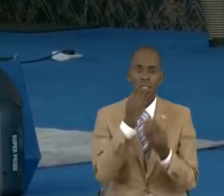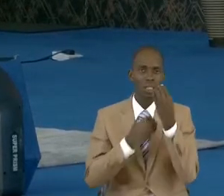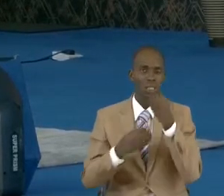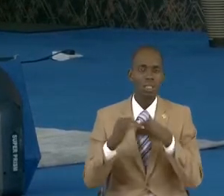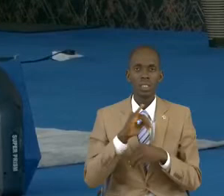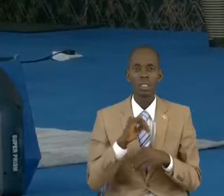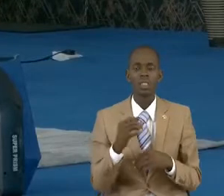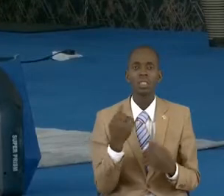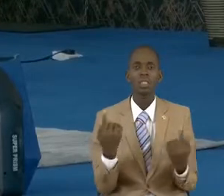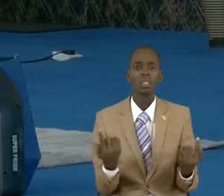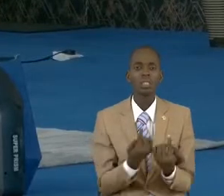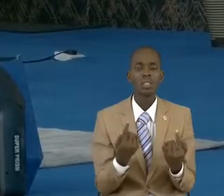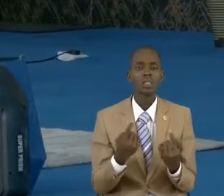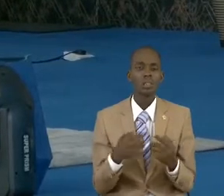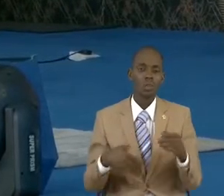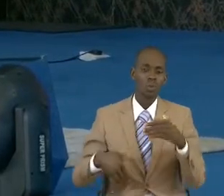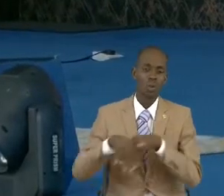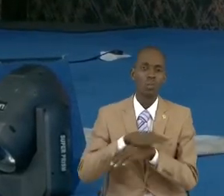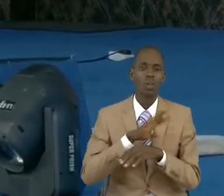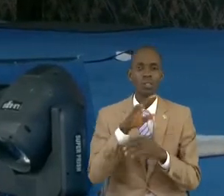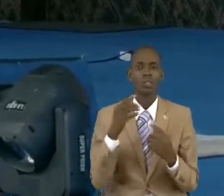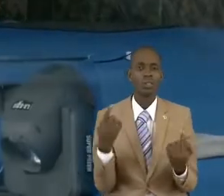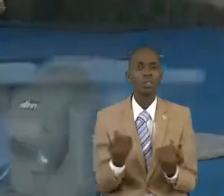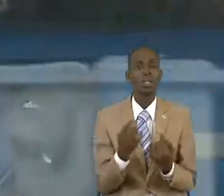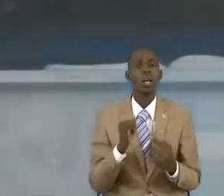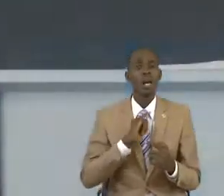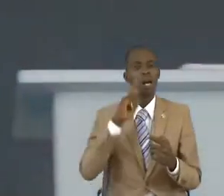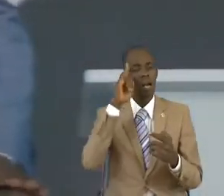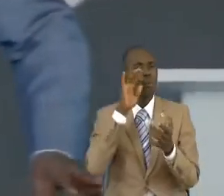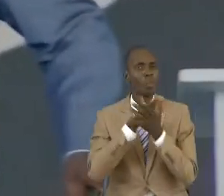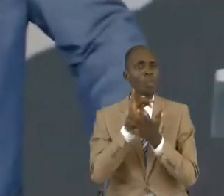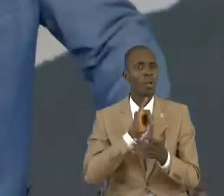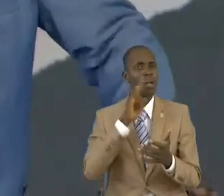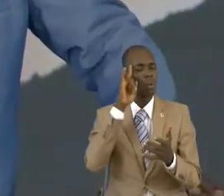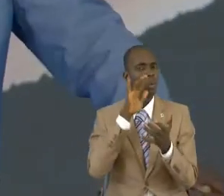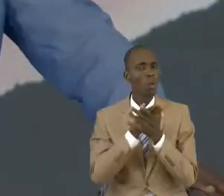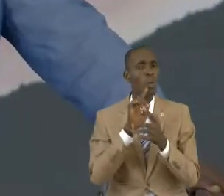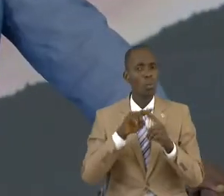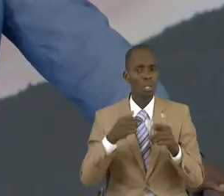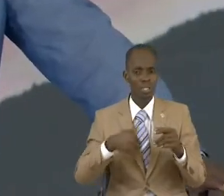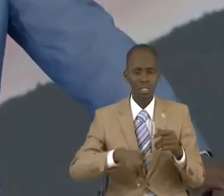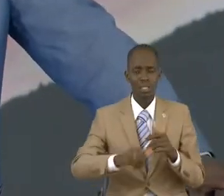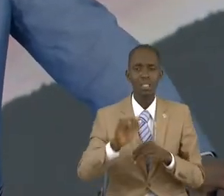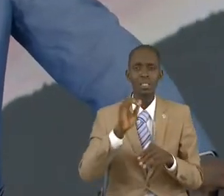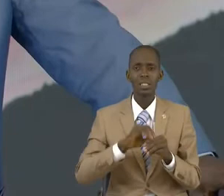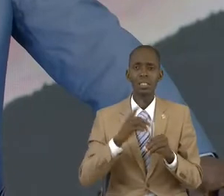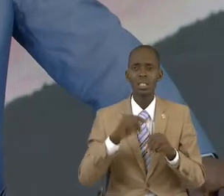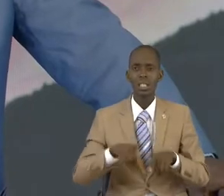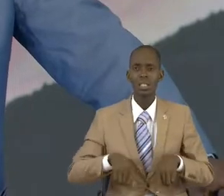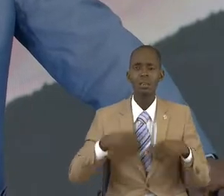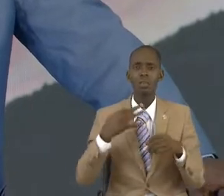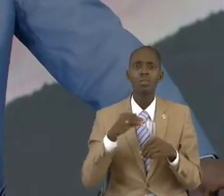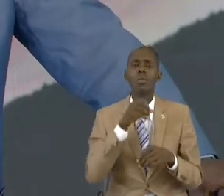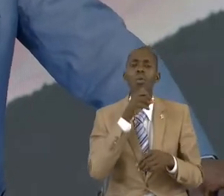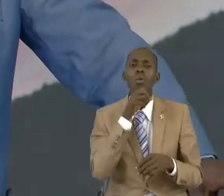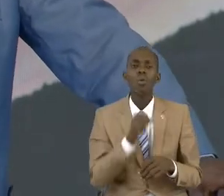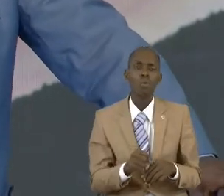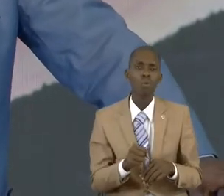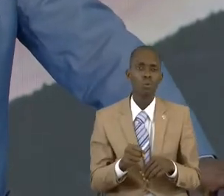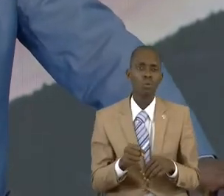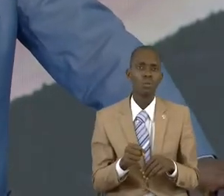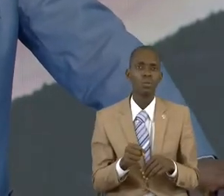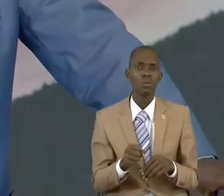with sin. I believe, they're still in the life of the past life. The